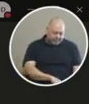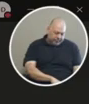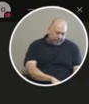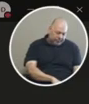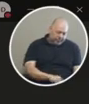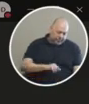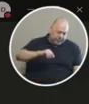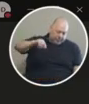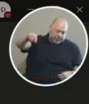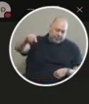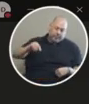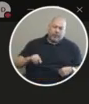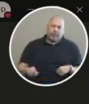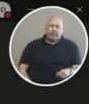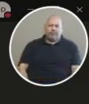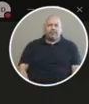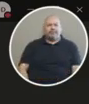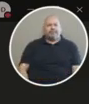Representative Lozarga.